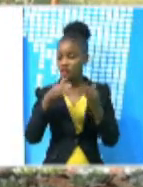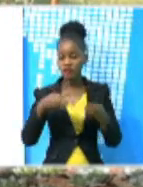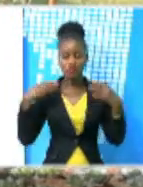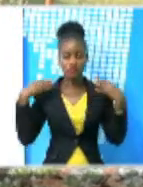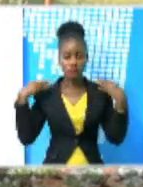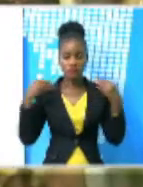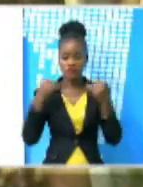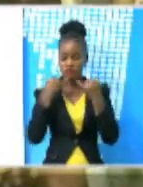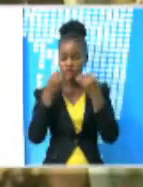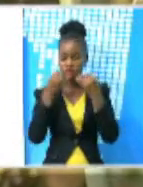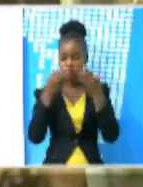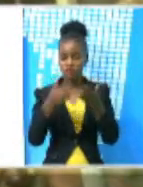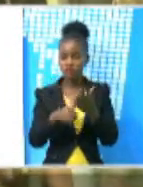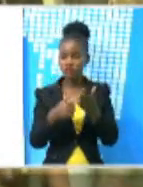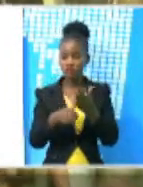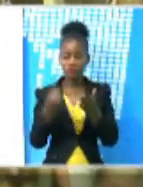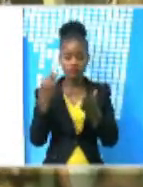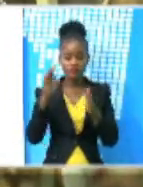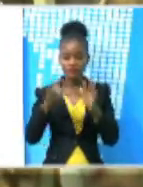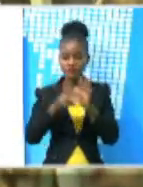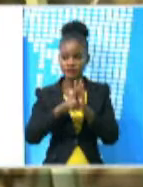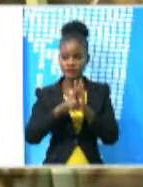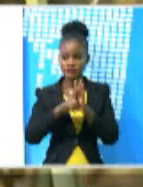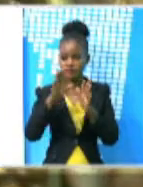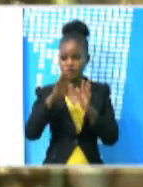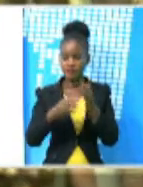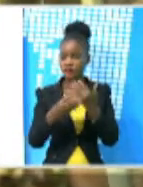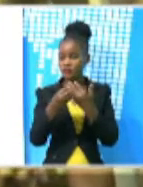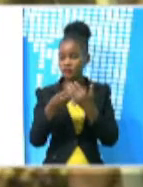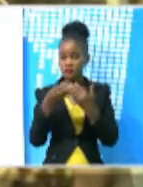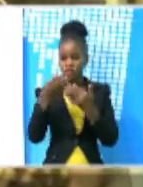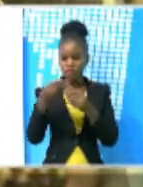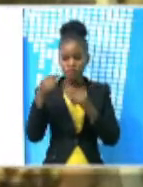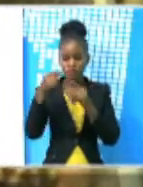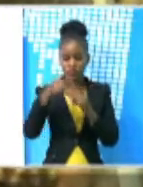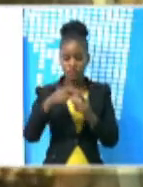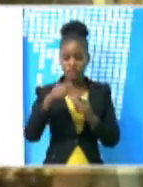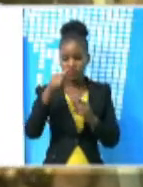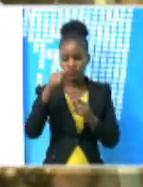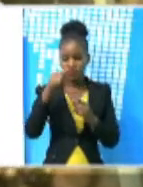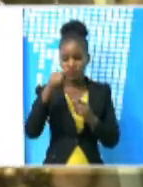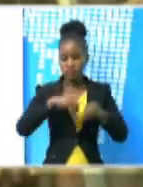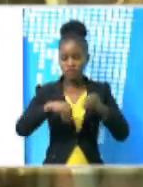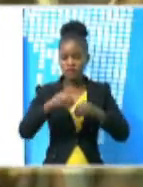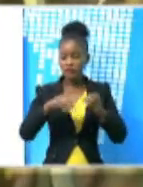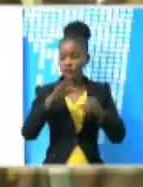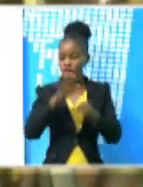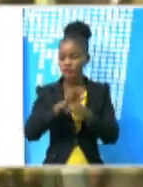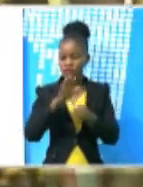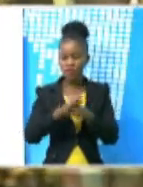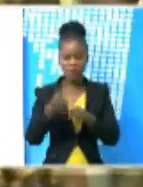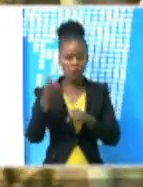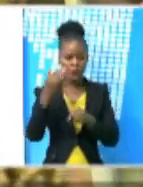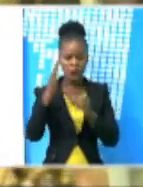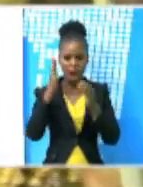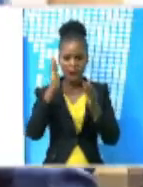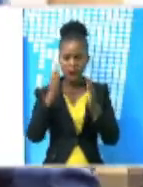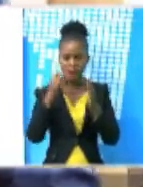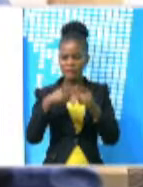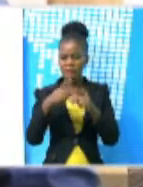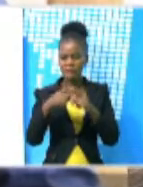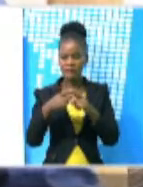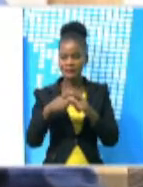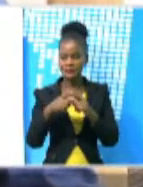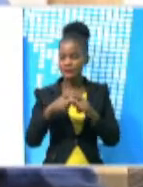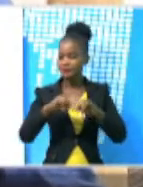is to tackle the challenge of low crop yield that farmers face after investing a lot of money and labor in crop production. We